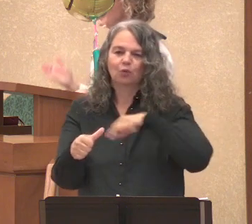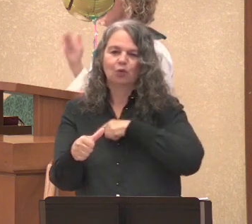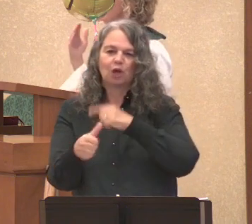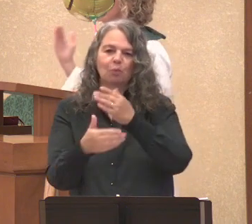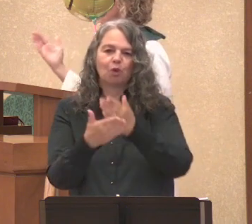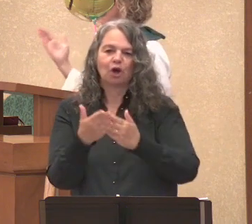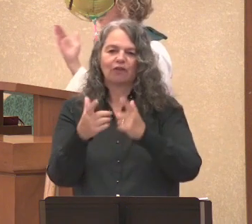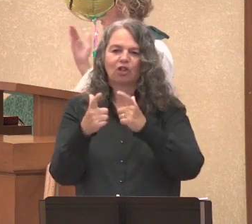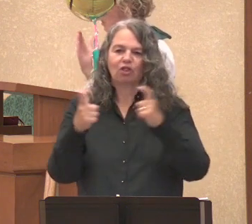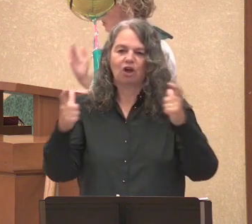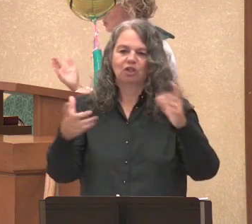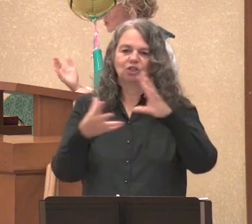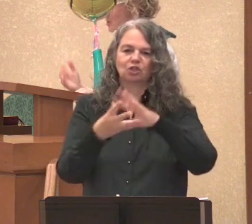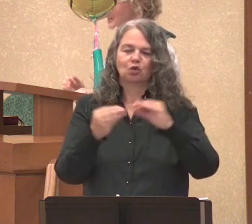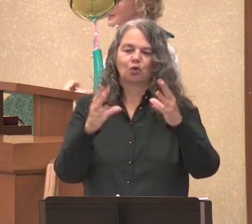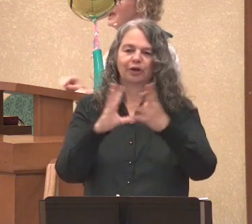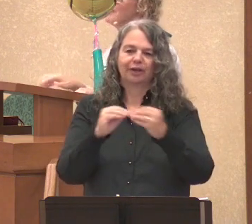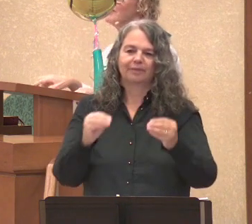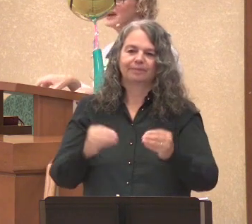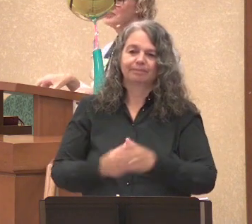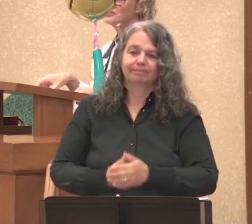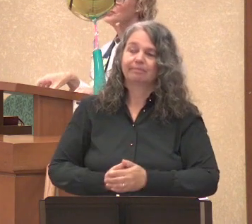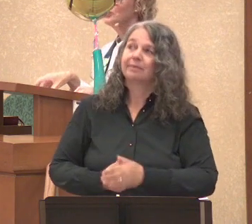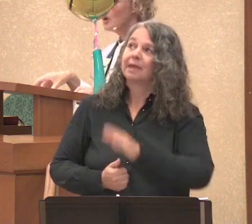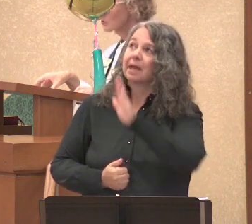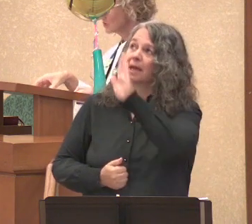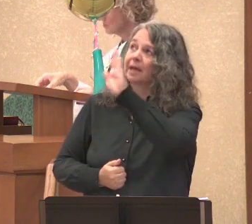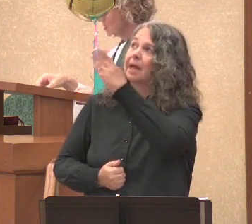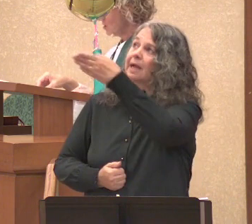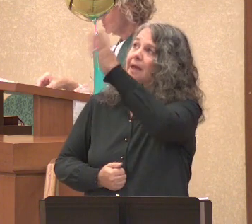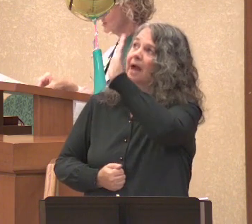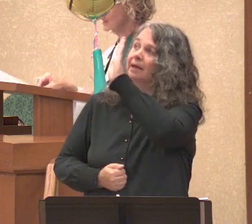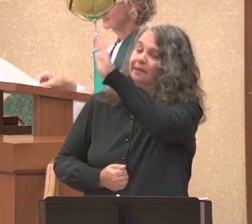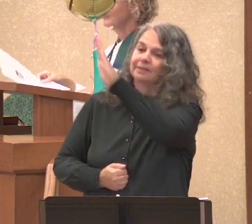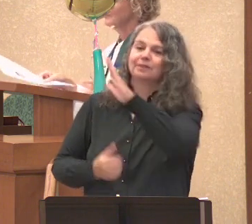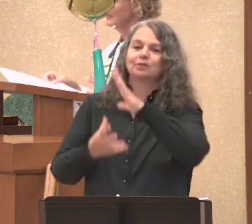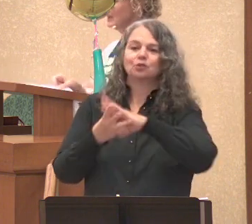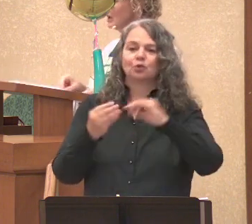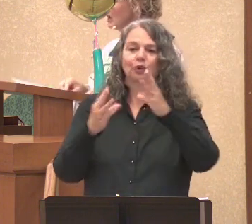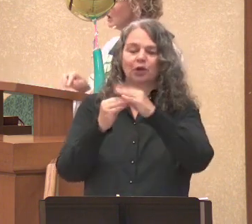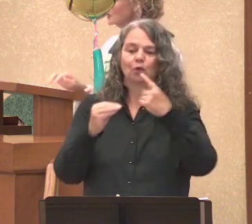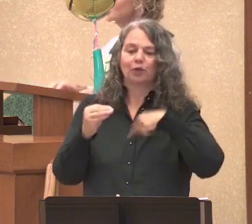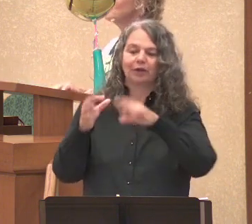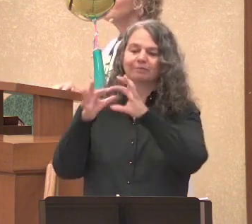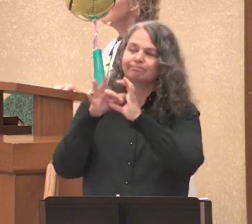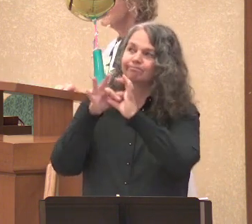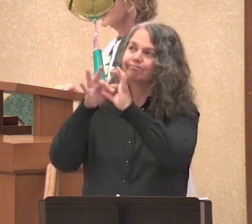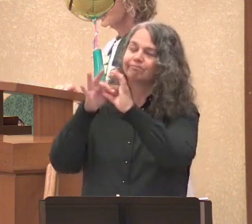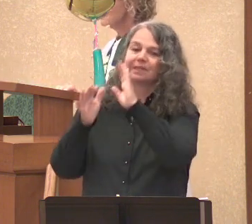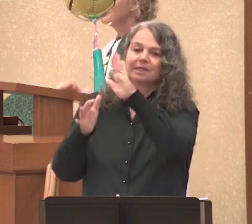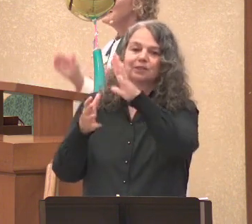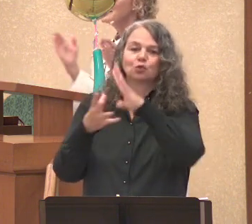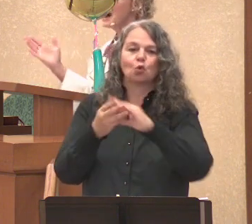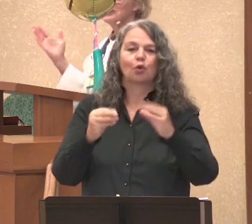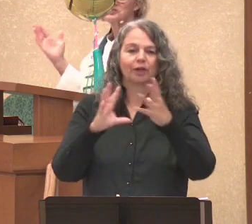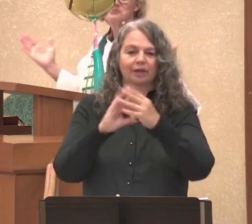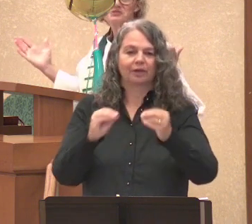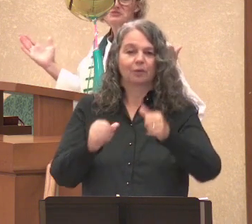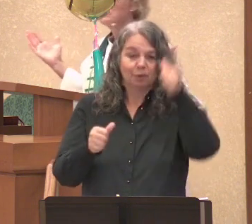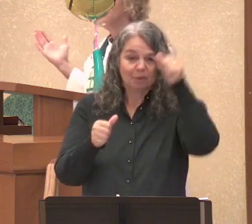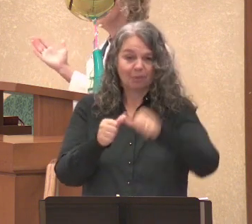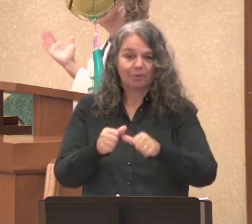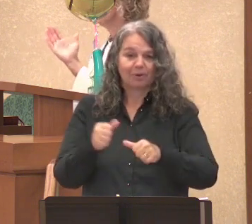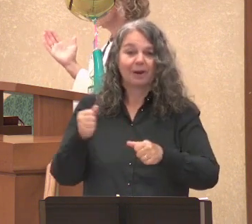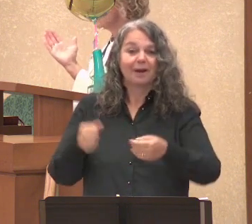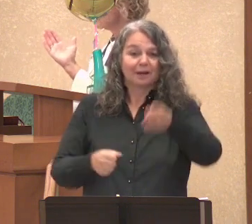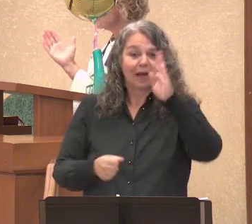story, God's story, and that's no small thing. So remember, God is with